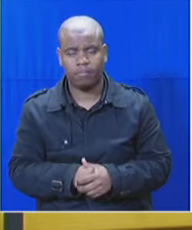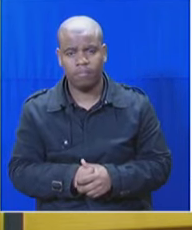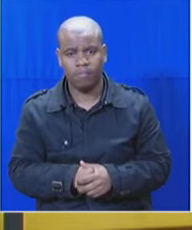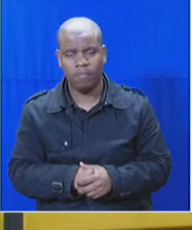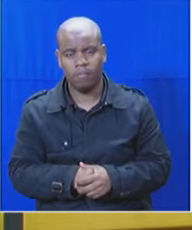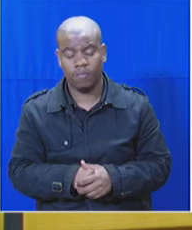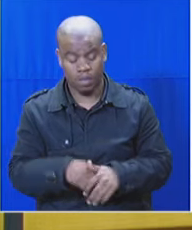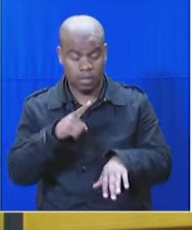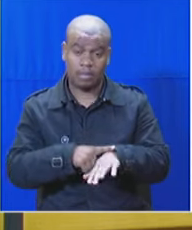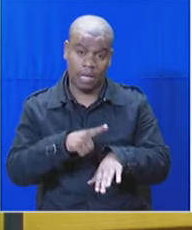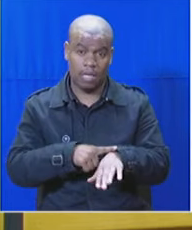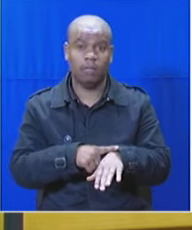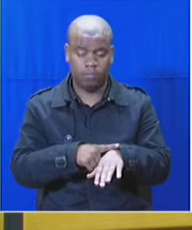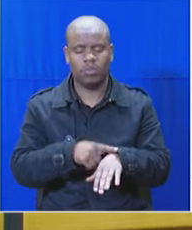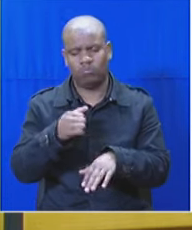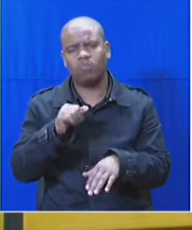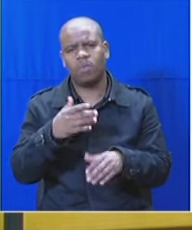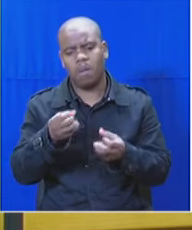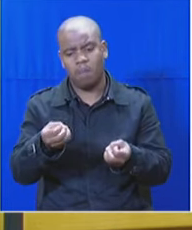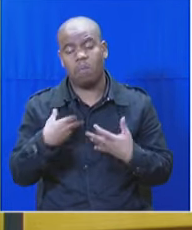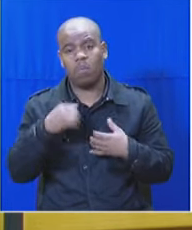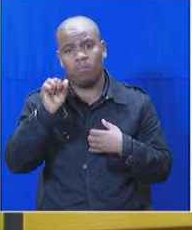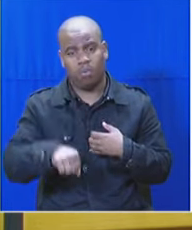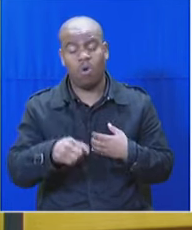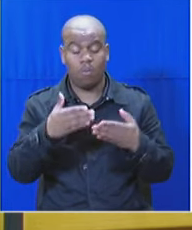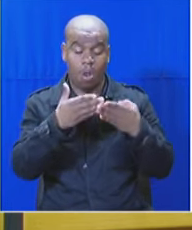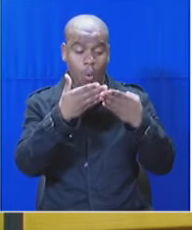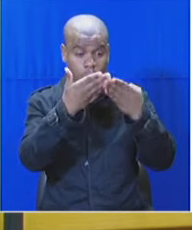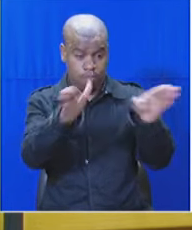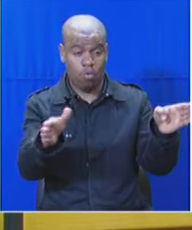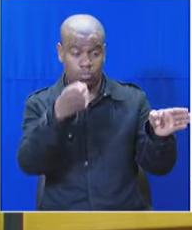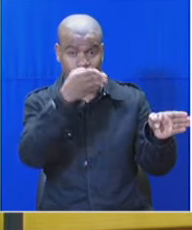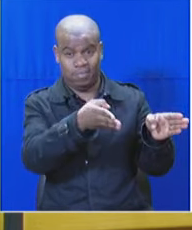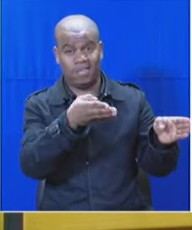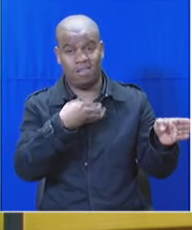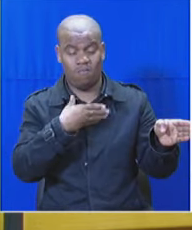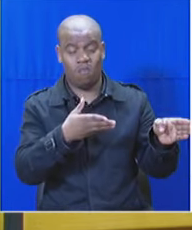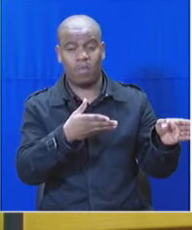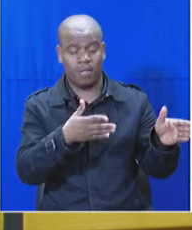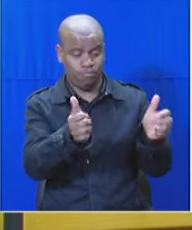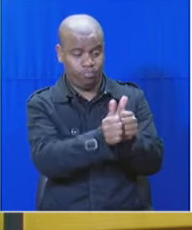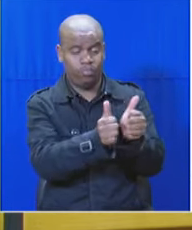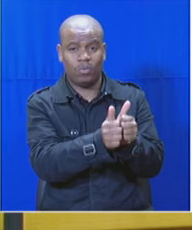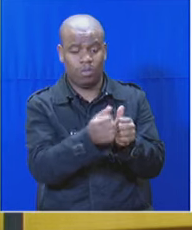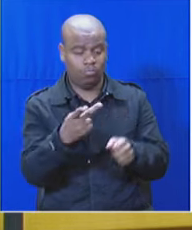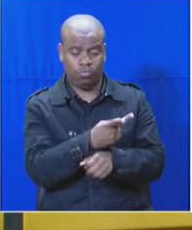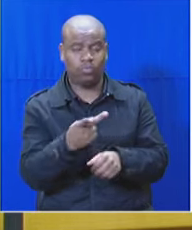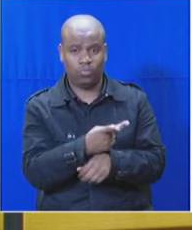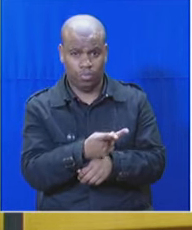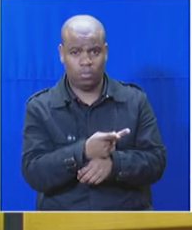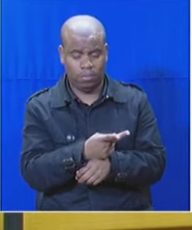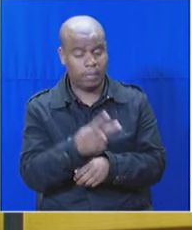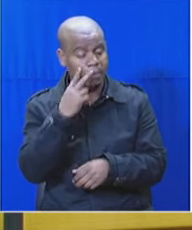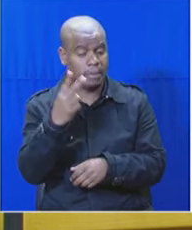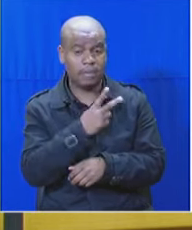Time permitting, it would have been useful to expose this opportunistic substance of this unholy collaboration, which has seen,